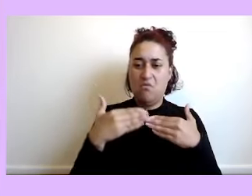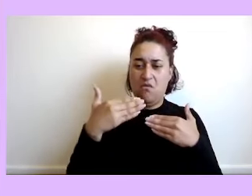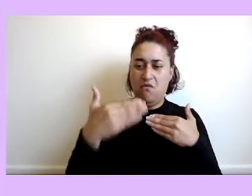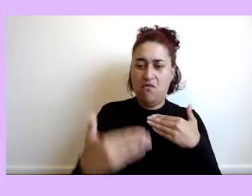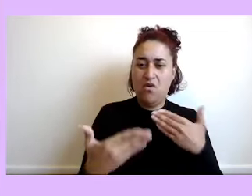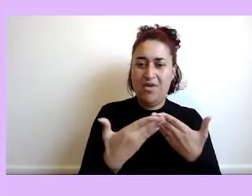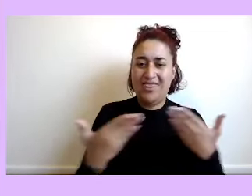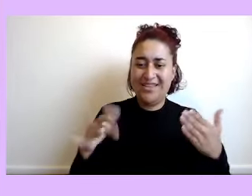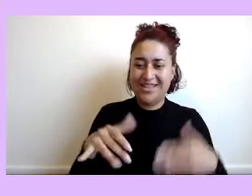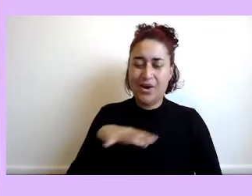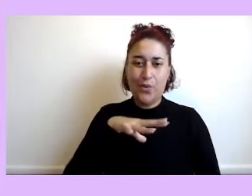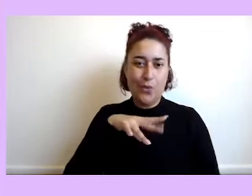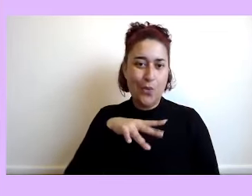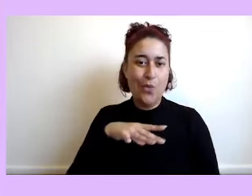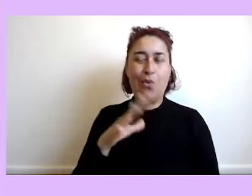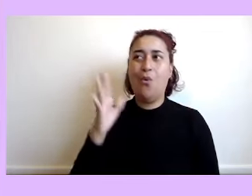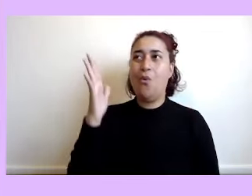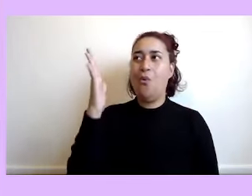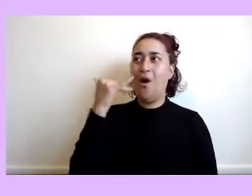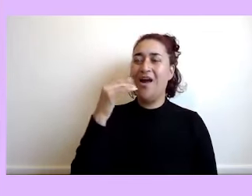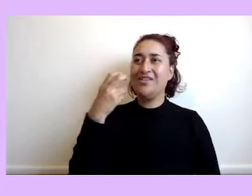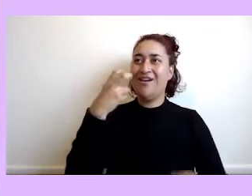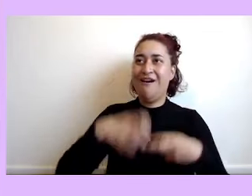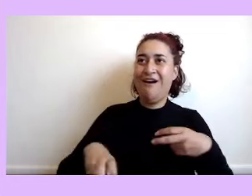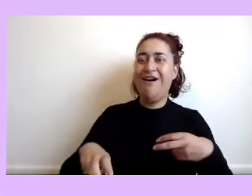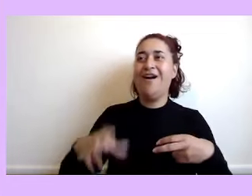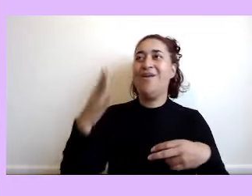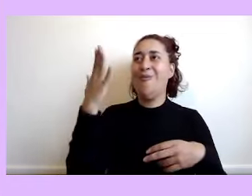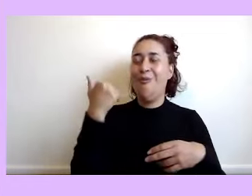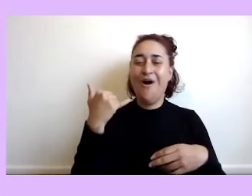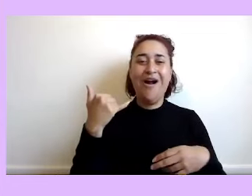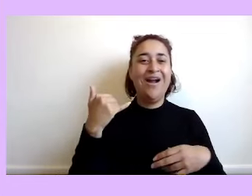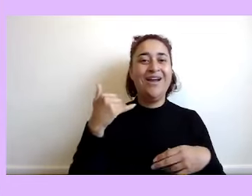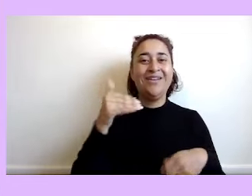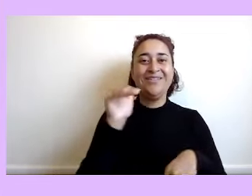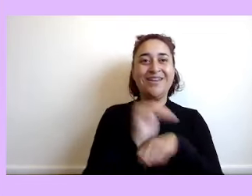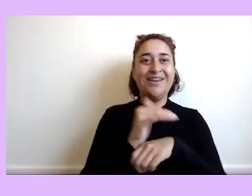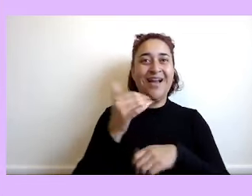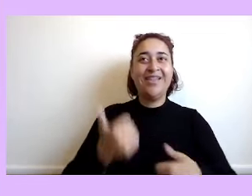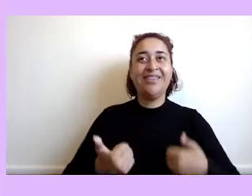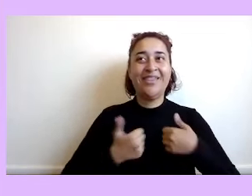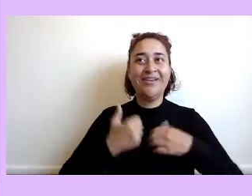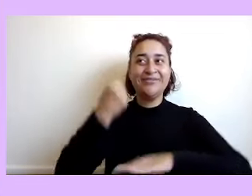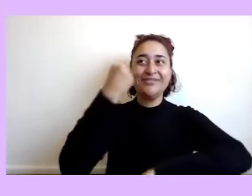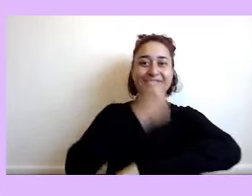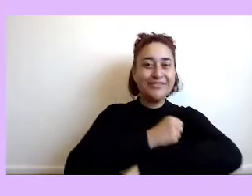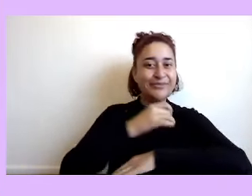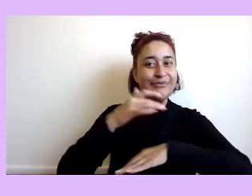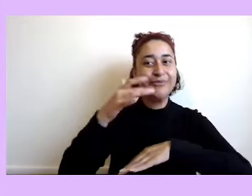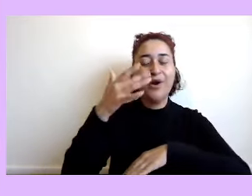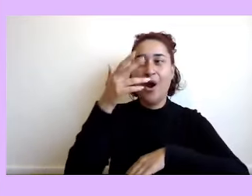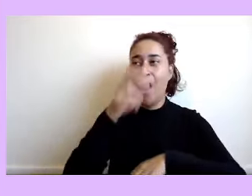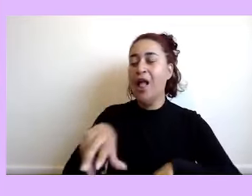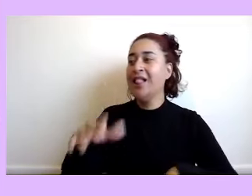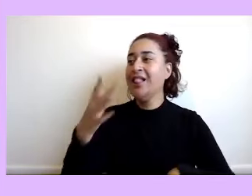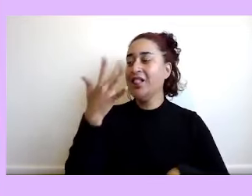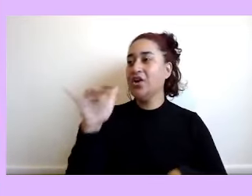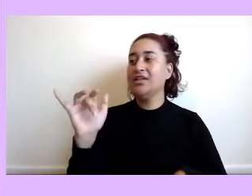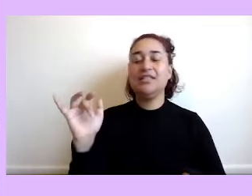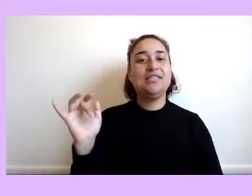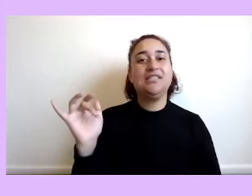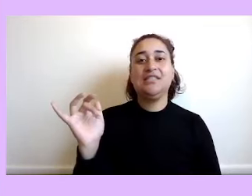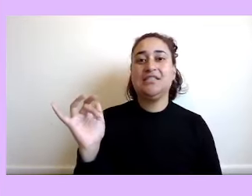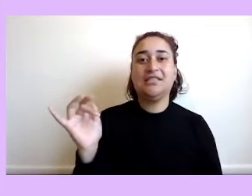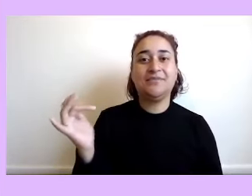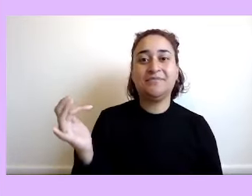are cool. And why is it so damn hard? And why does the nightlife shut down so early? And, you know, I'm why going right our, after